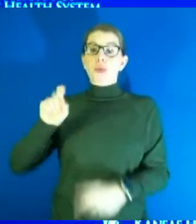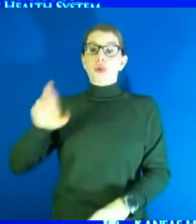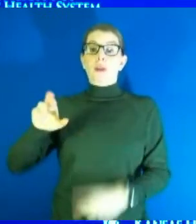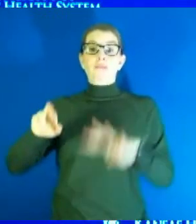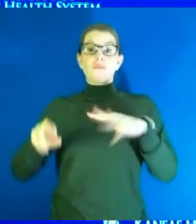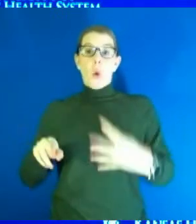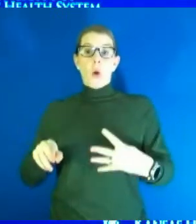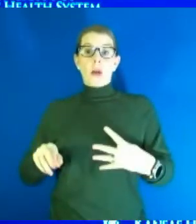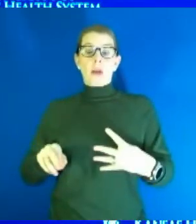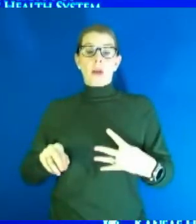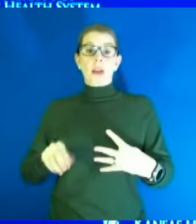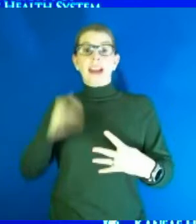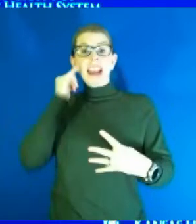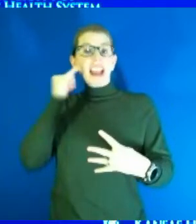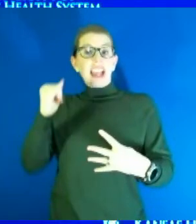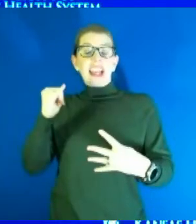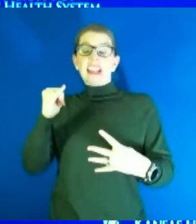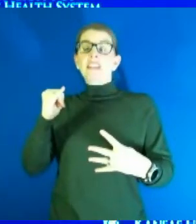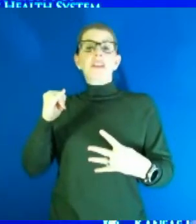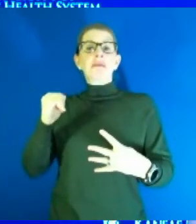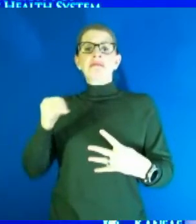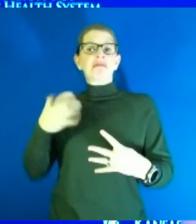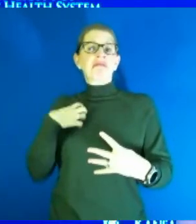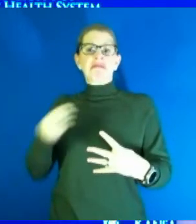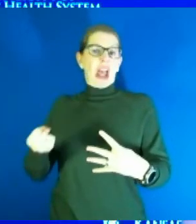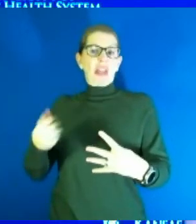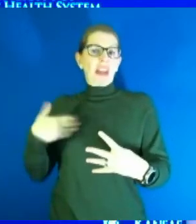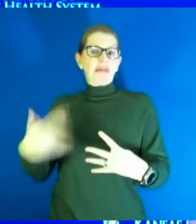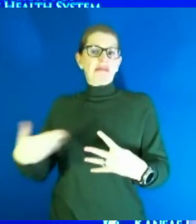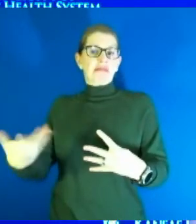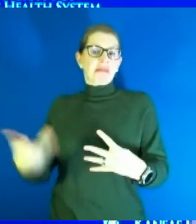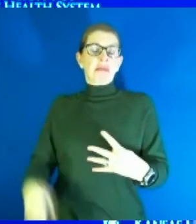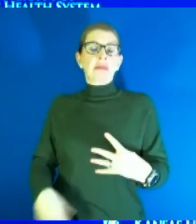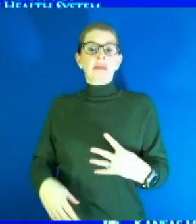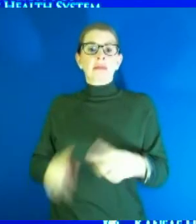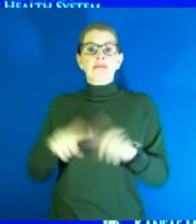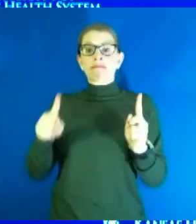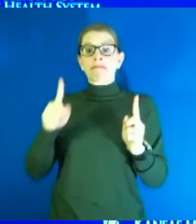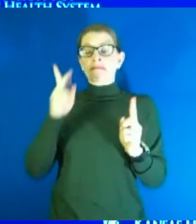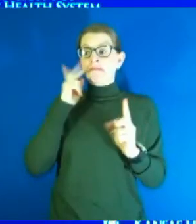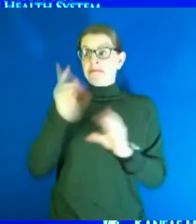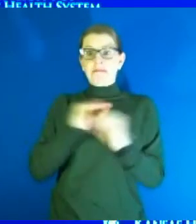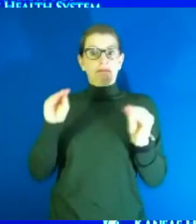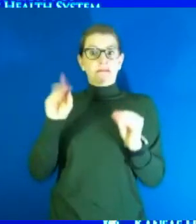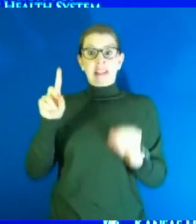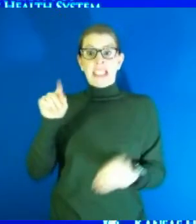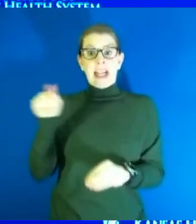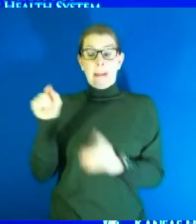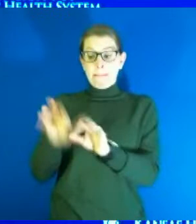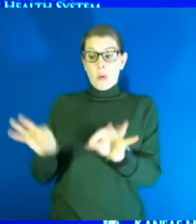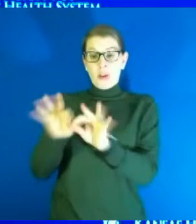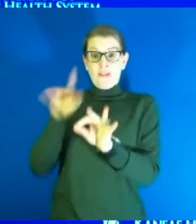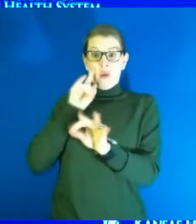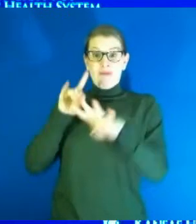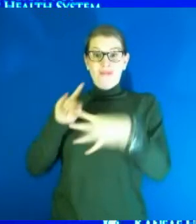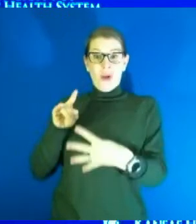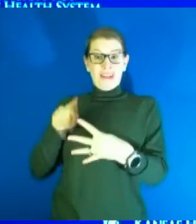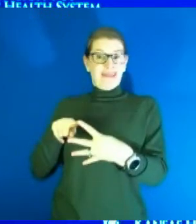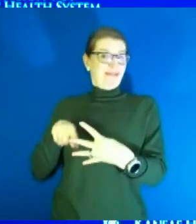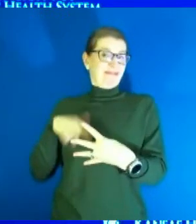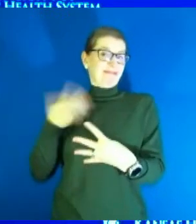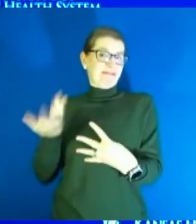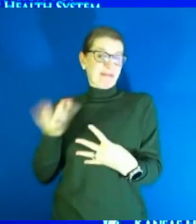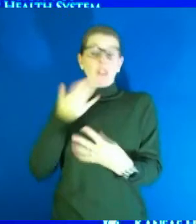dose if you are not immunosuppressed. But I haven't seen any data on the importance of that. We know there is good